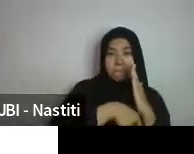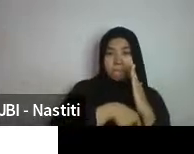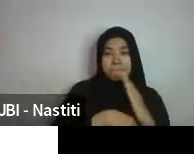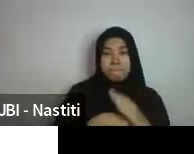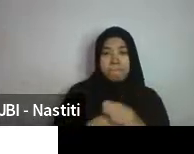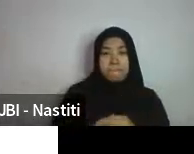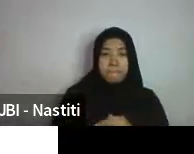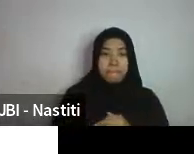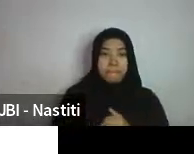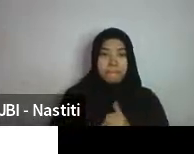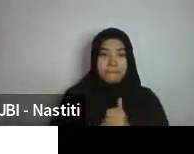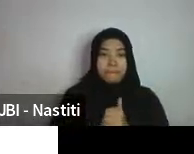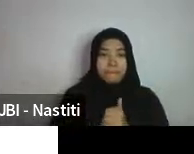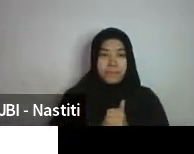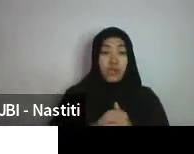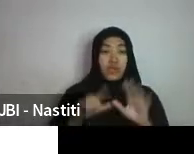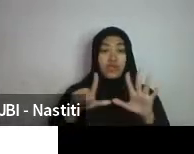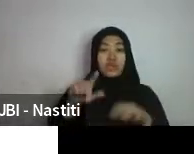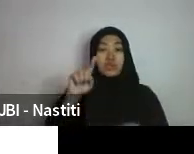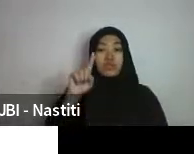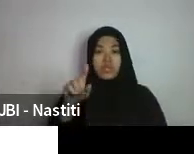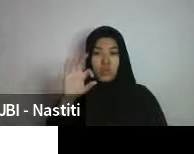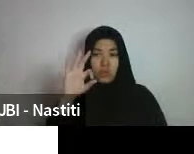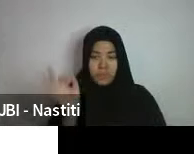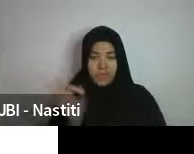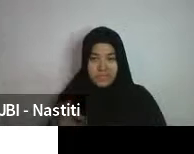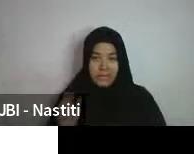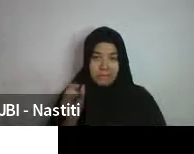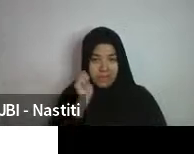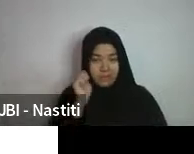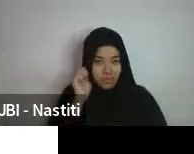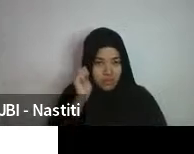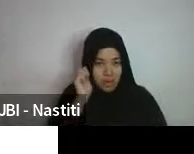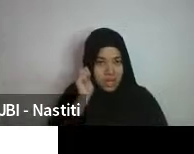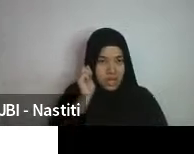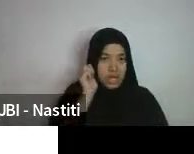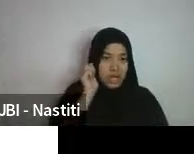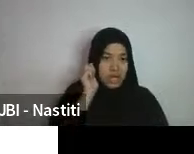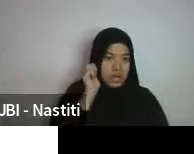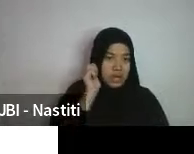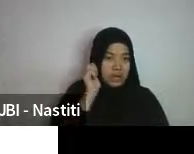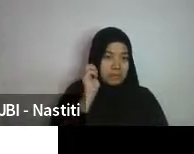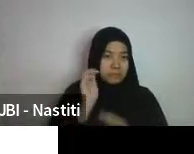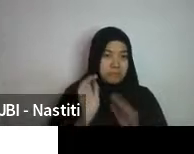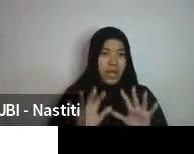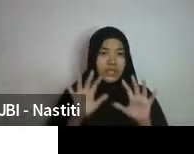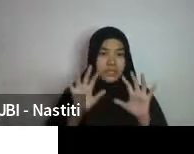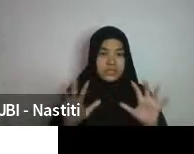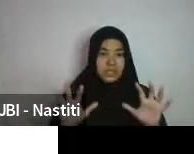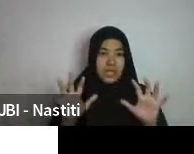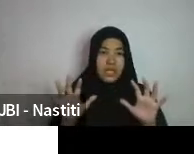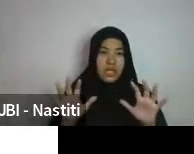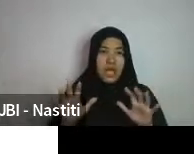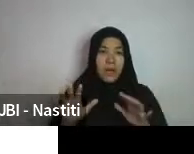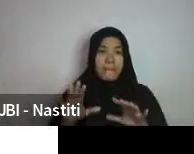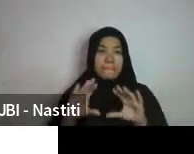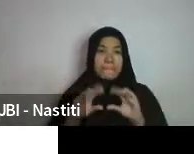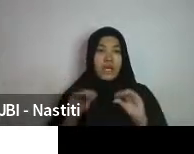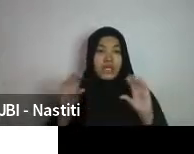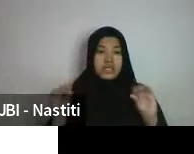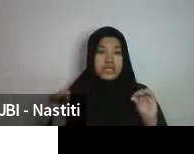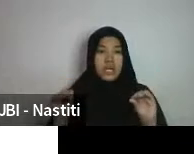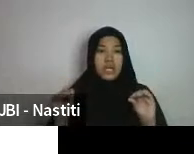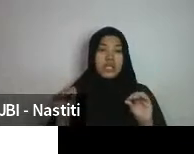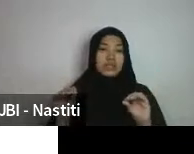25 years of age. The majority were working in the community, again, mostly from nursing, and just